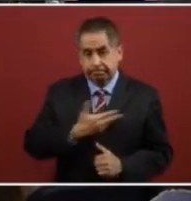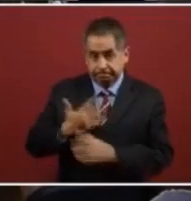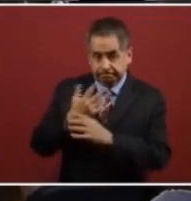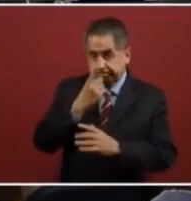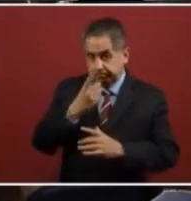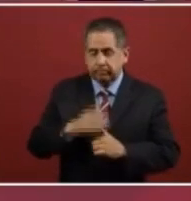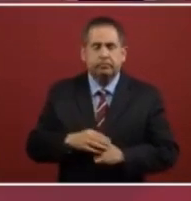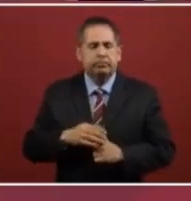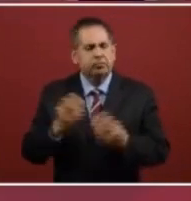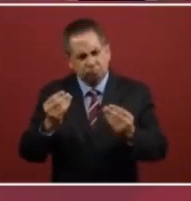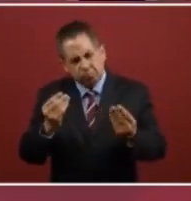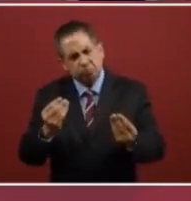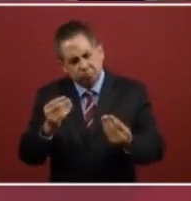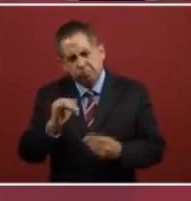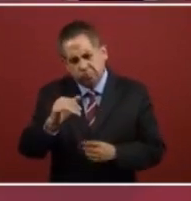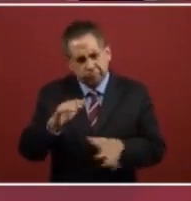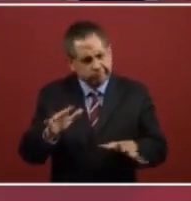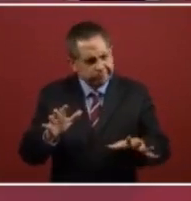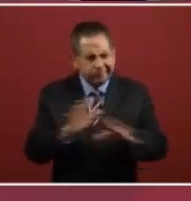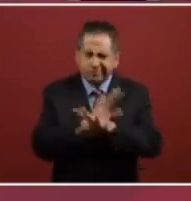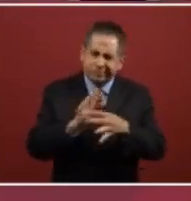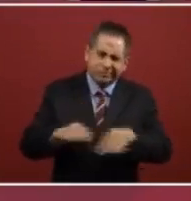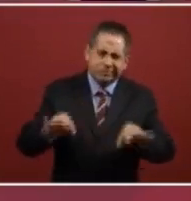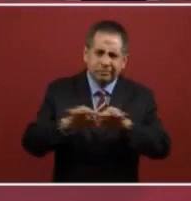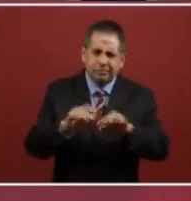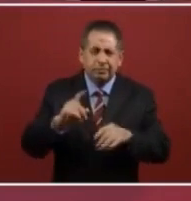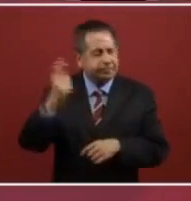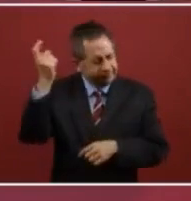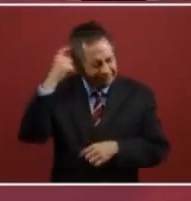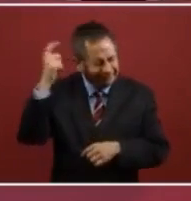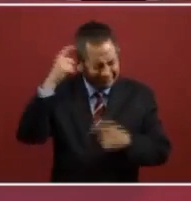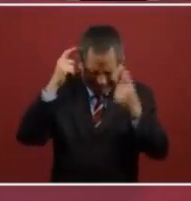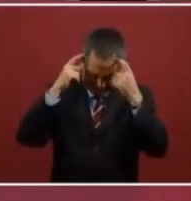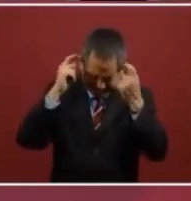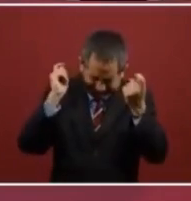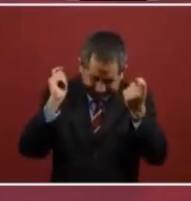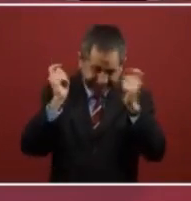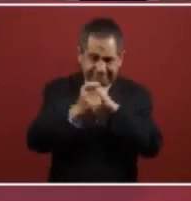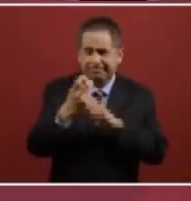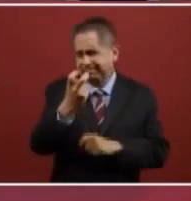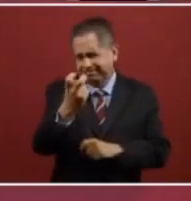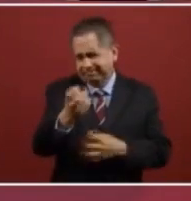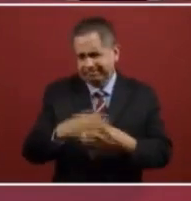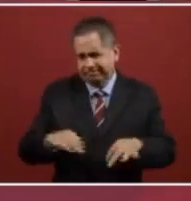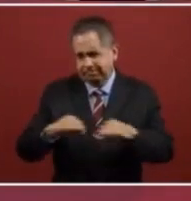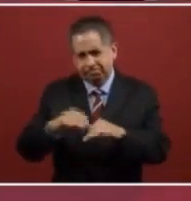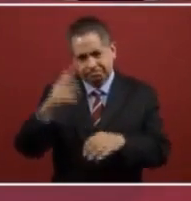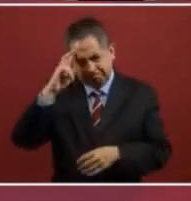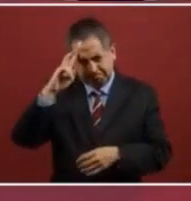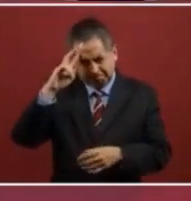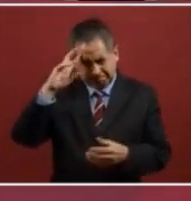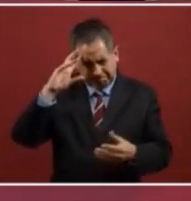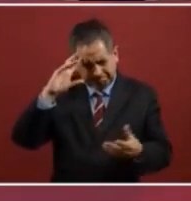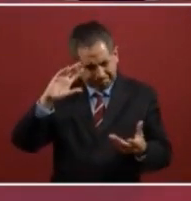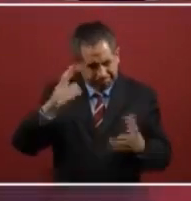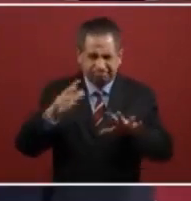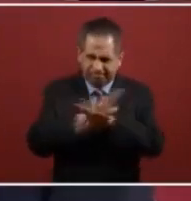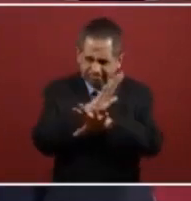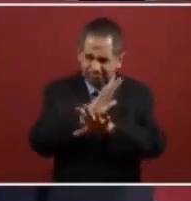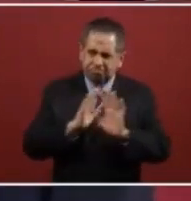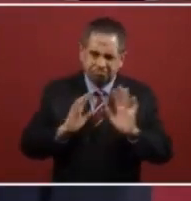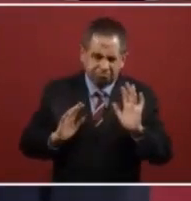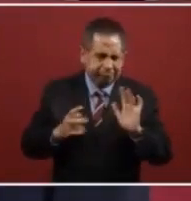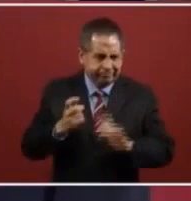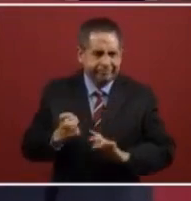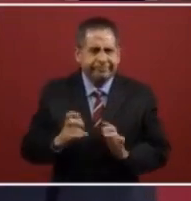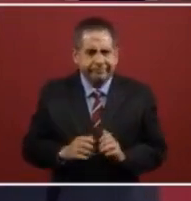cambio, what about the change? He más says a importante es lot, el cambio but de the biggest mentalidad. change is the mental change, y